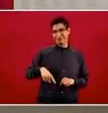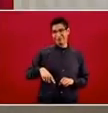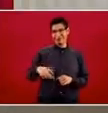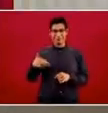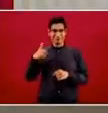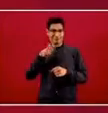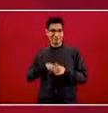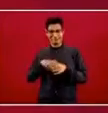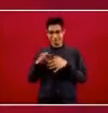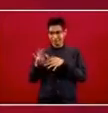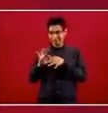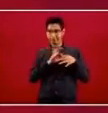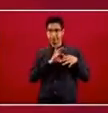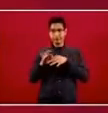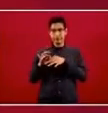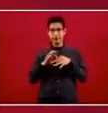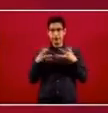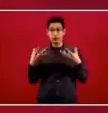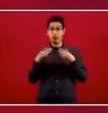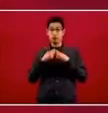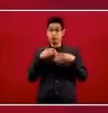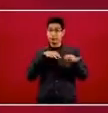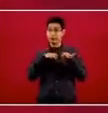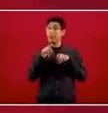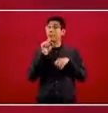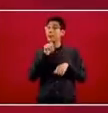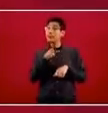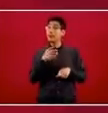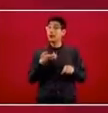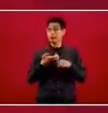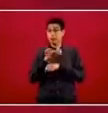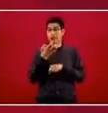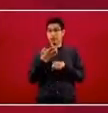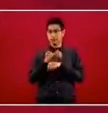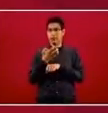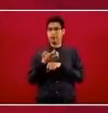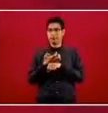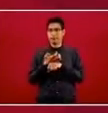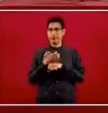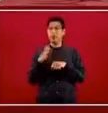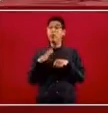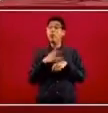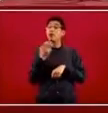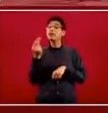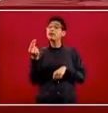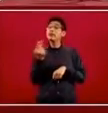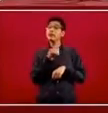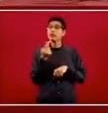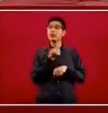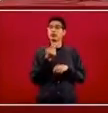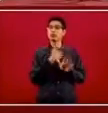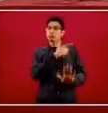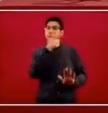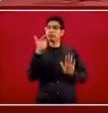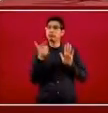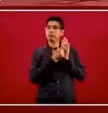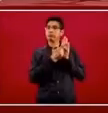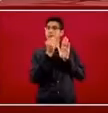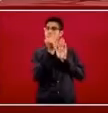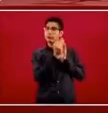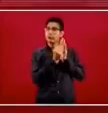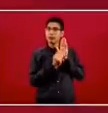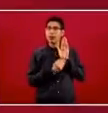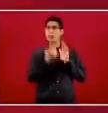between public entities and from public entities to other public entities and hospitals